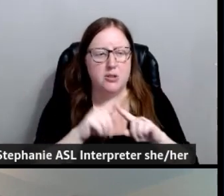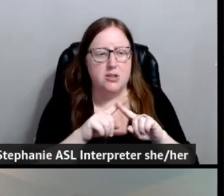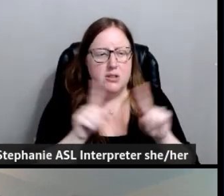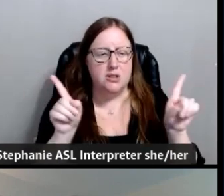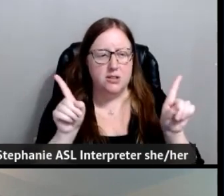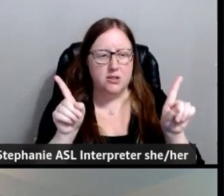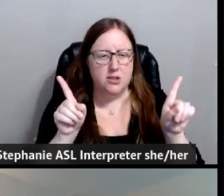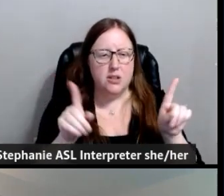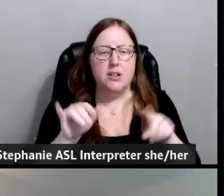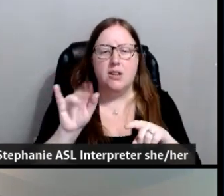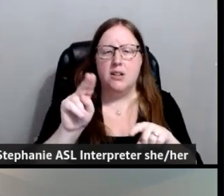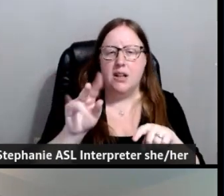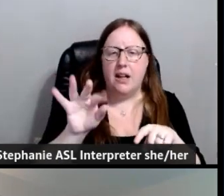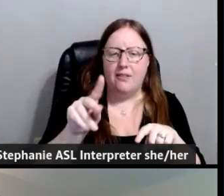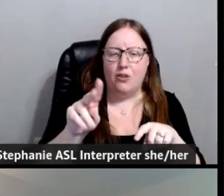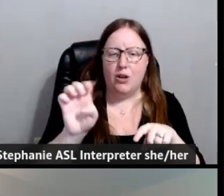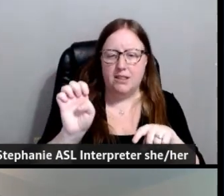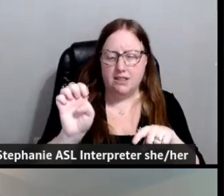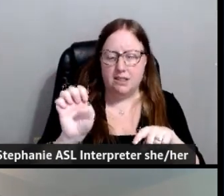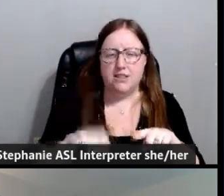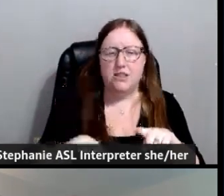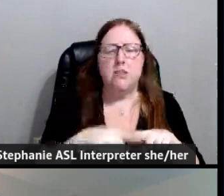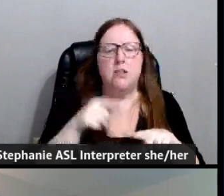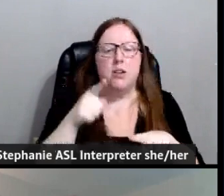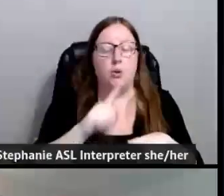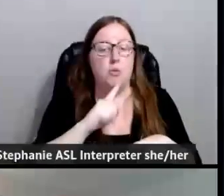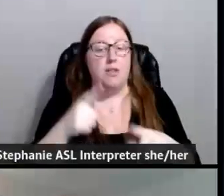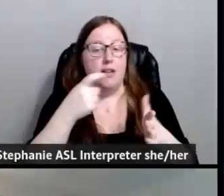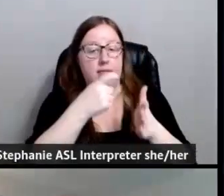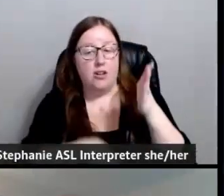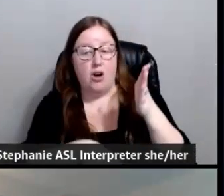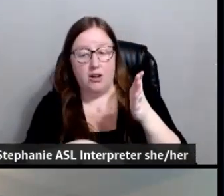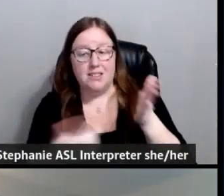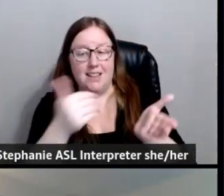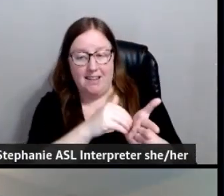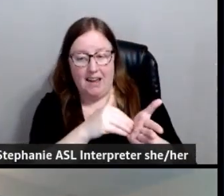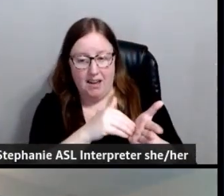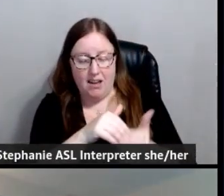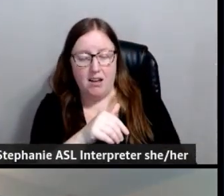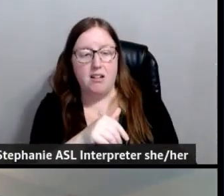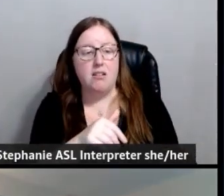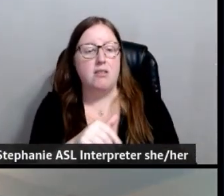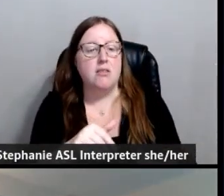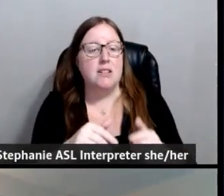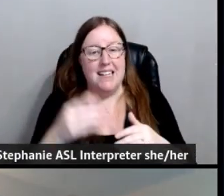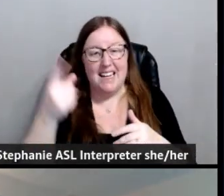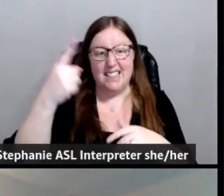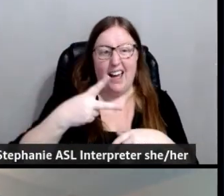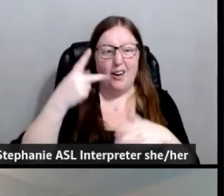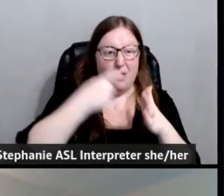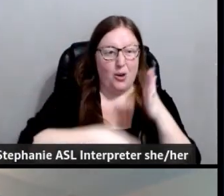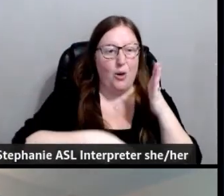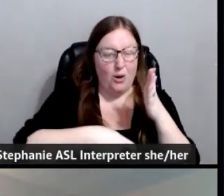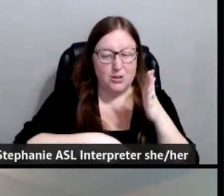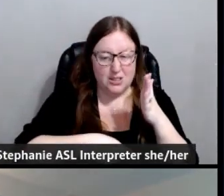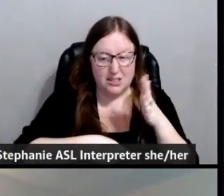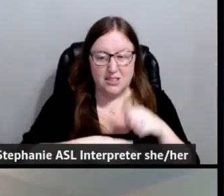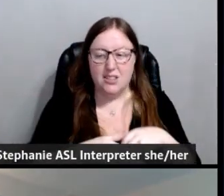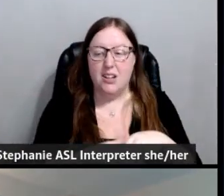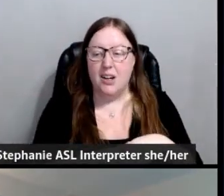comparable inference optimized instance. The cost is again more than half the cost,